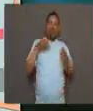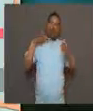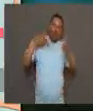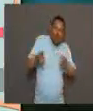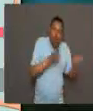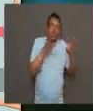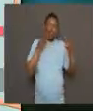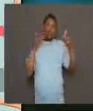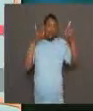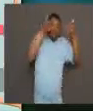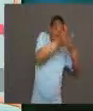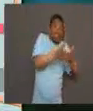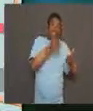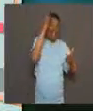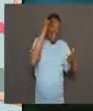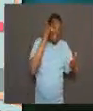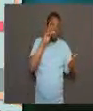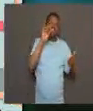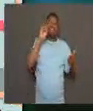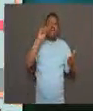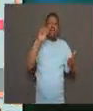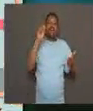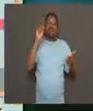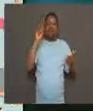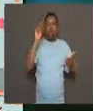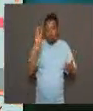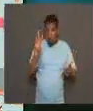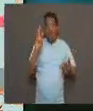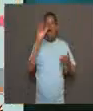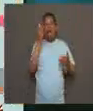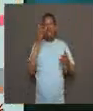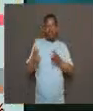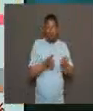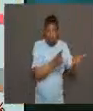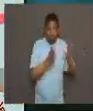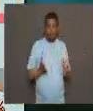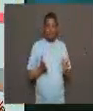you reach Ras Desta Damtu Avenue.